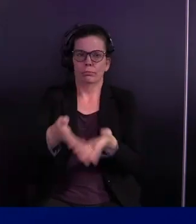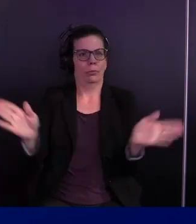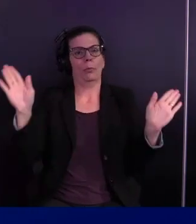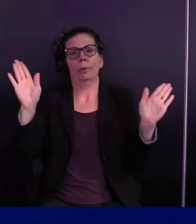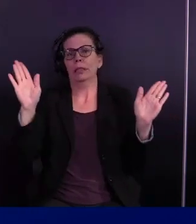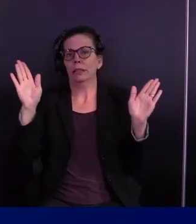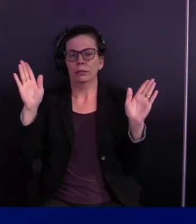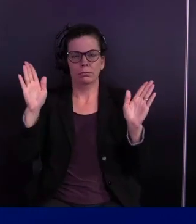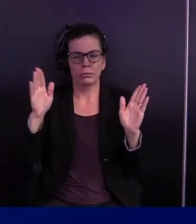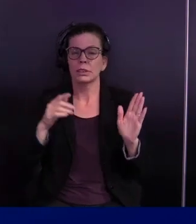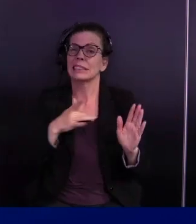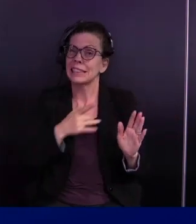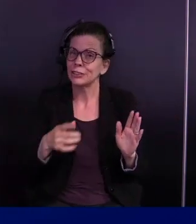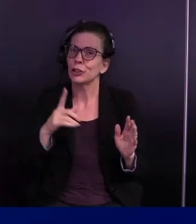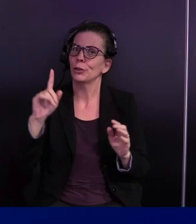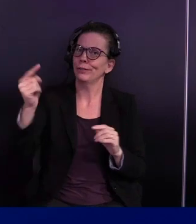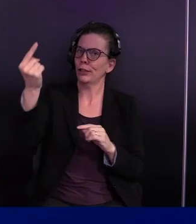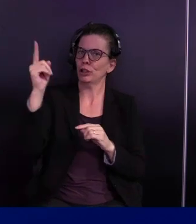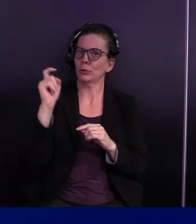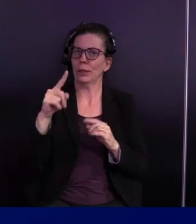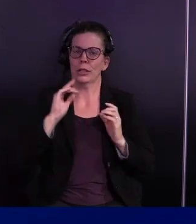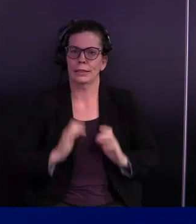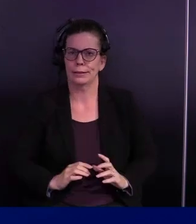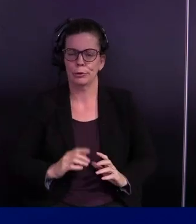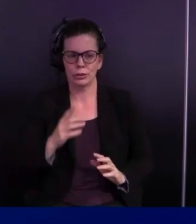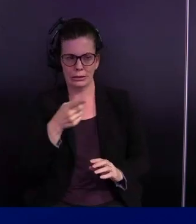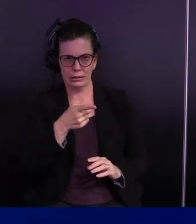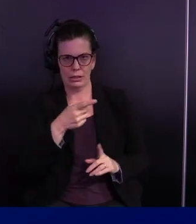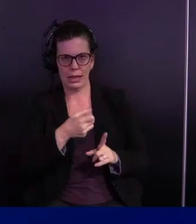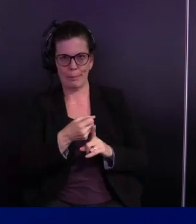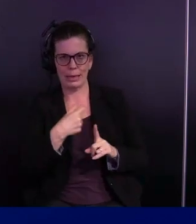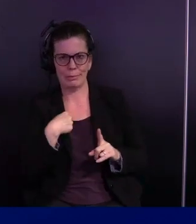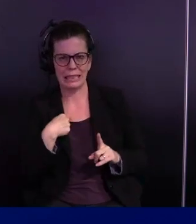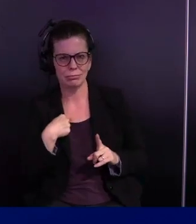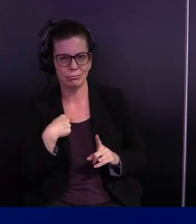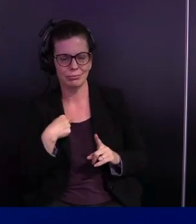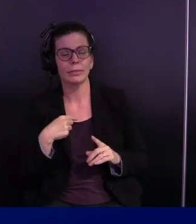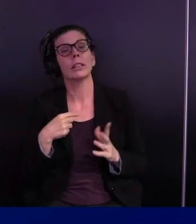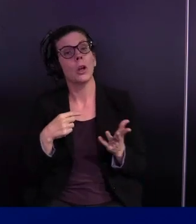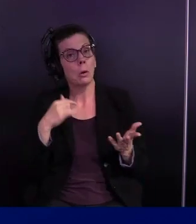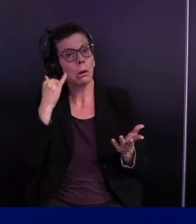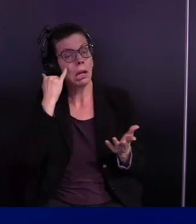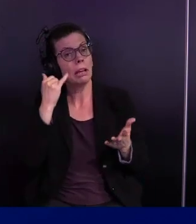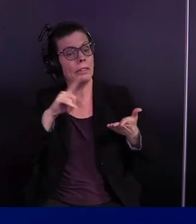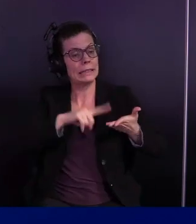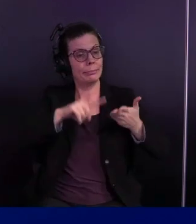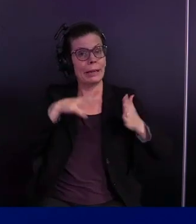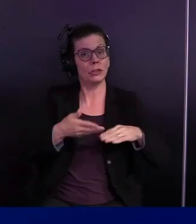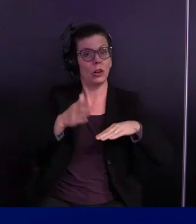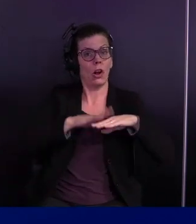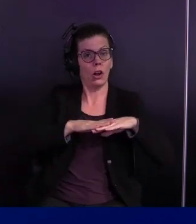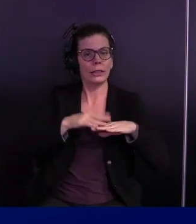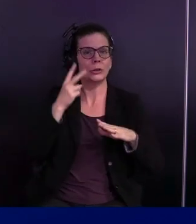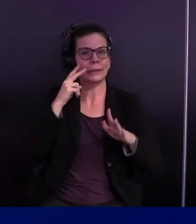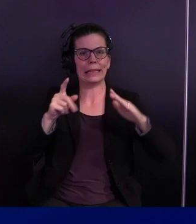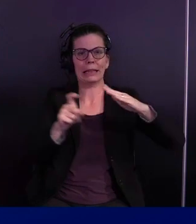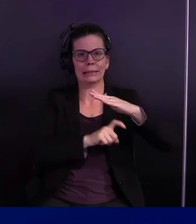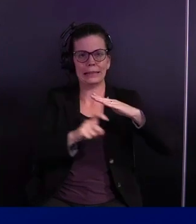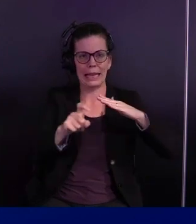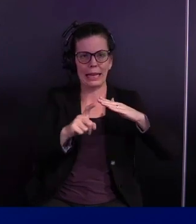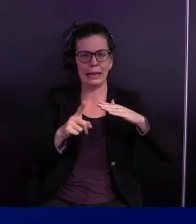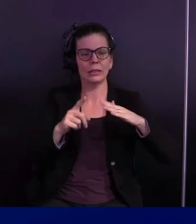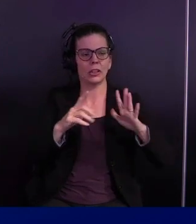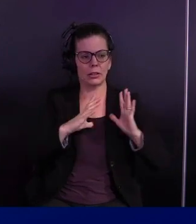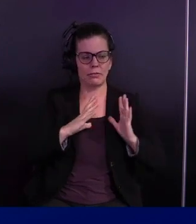and often the first question that customers have is, does this impact me? And if you have Inspector turned on and you're getting those scans, and then the next question